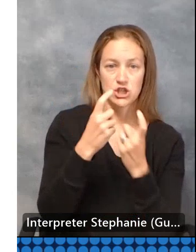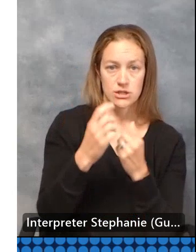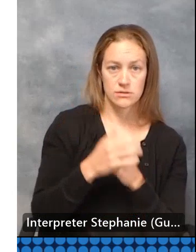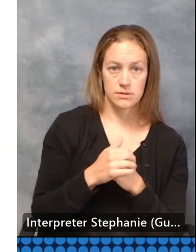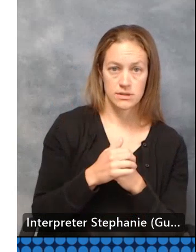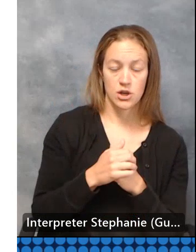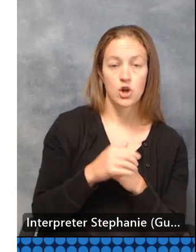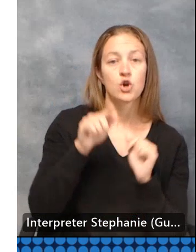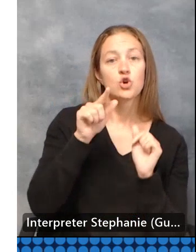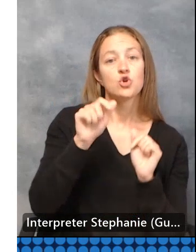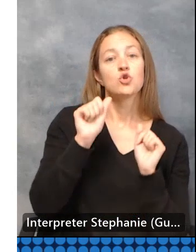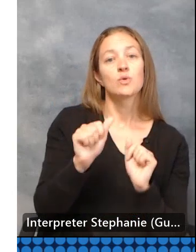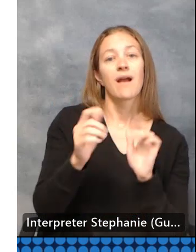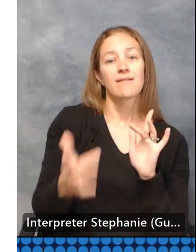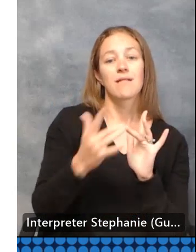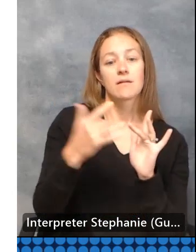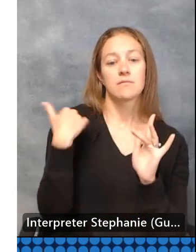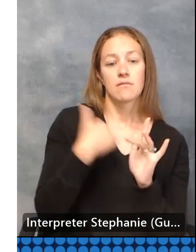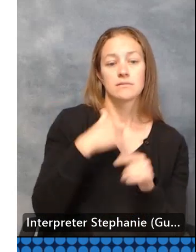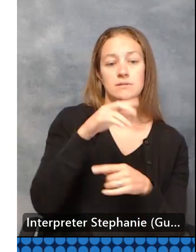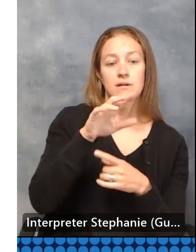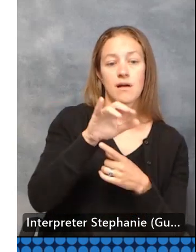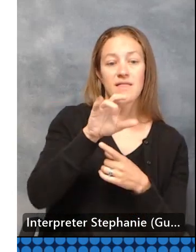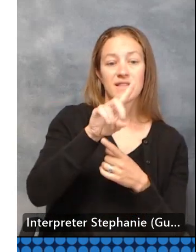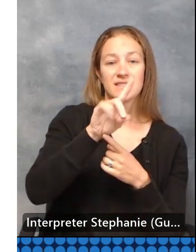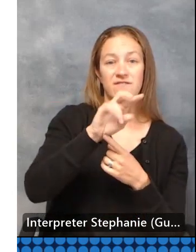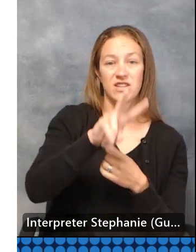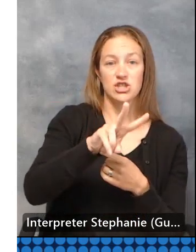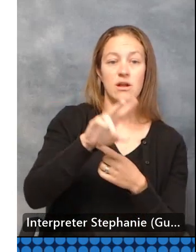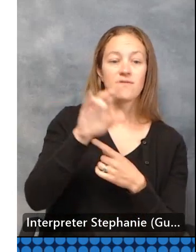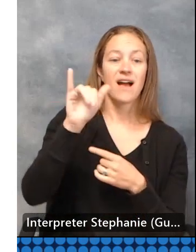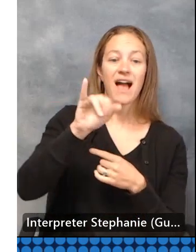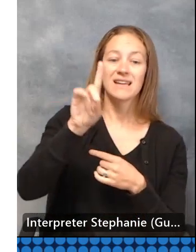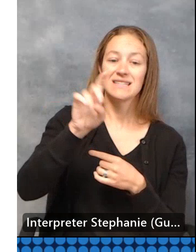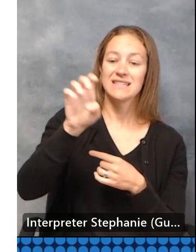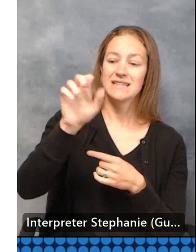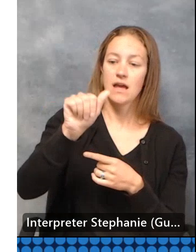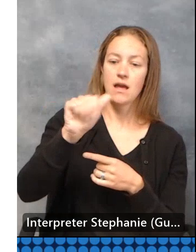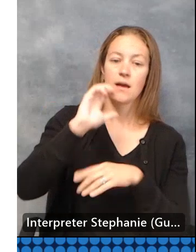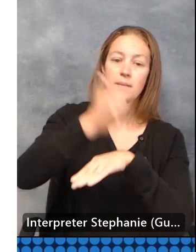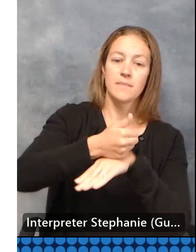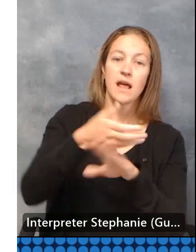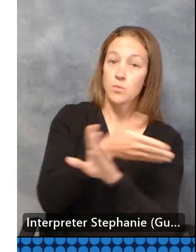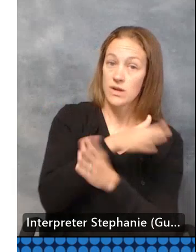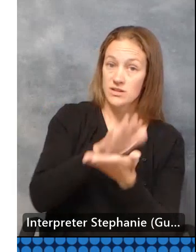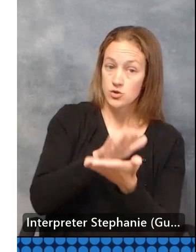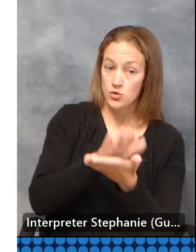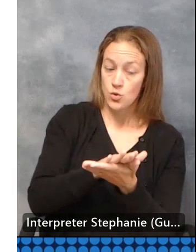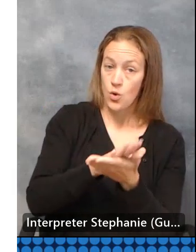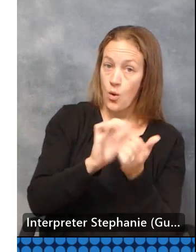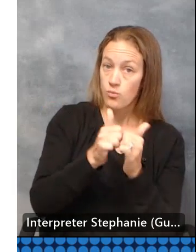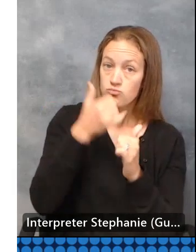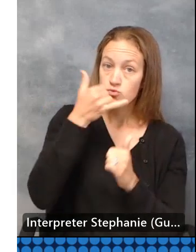You can reach the Division of IDEA Implementation and Preschool at